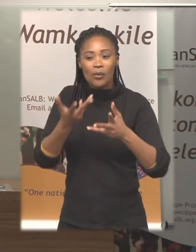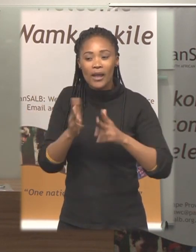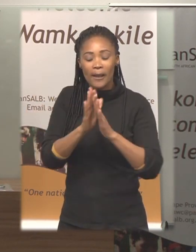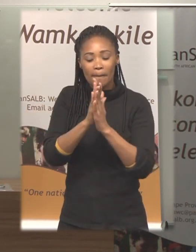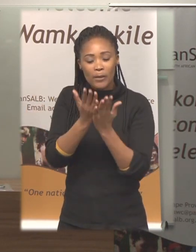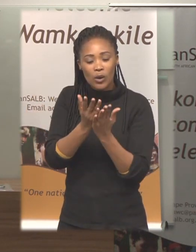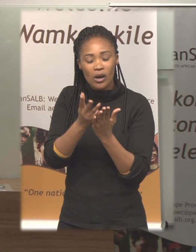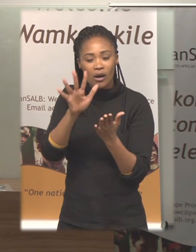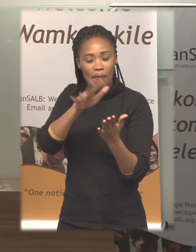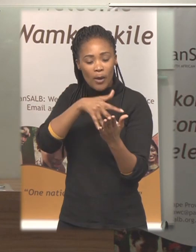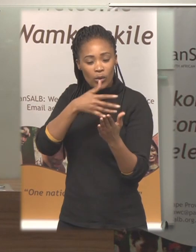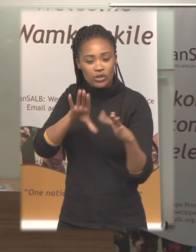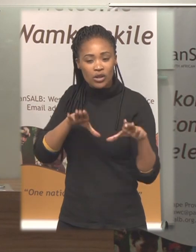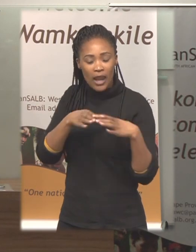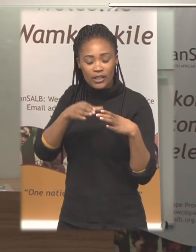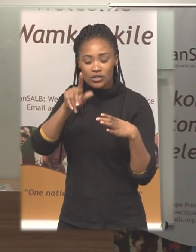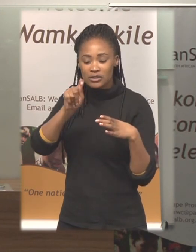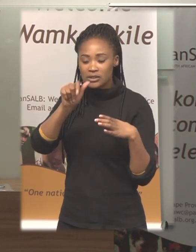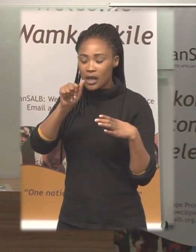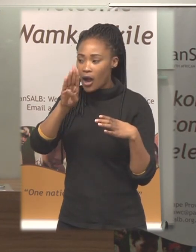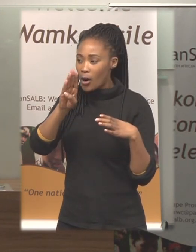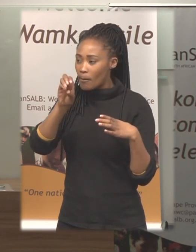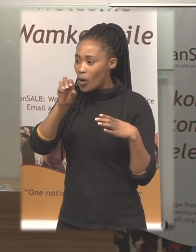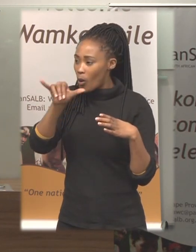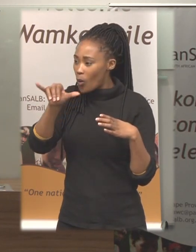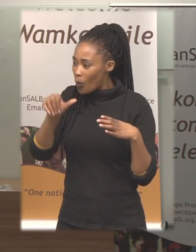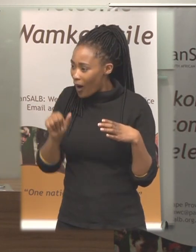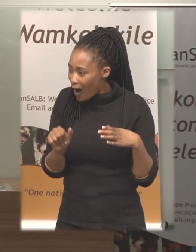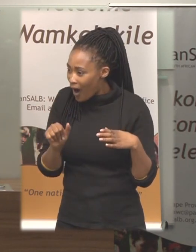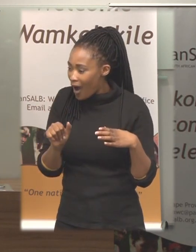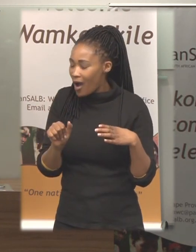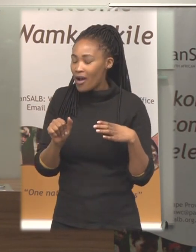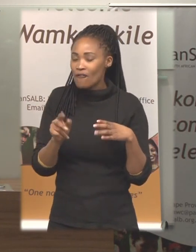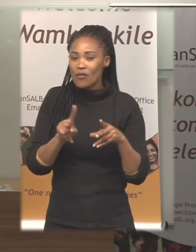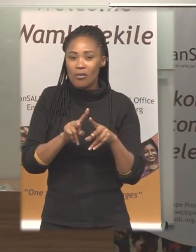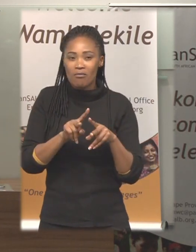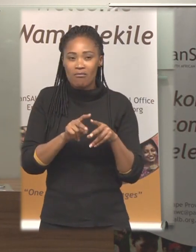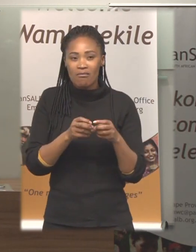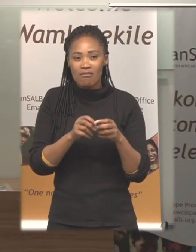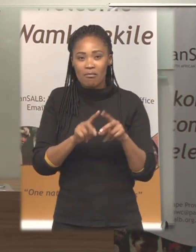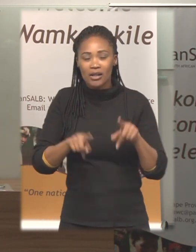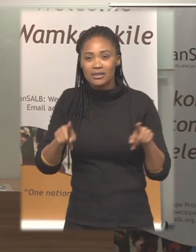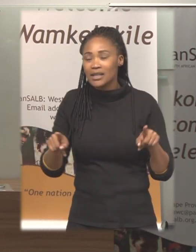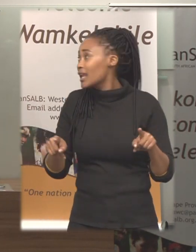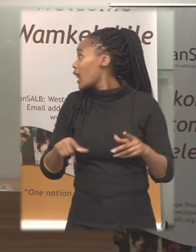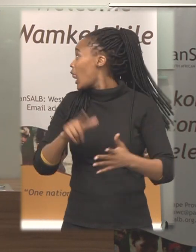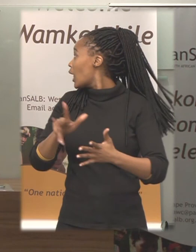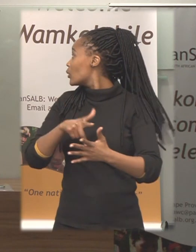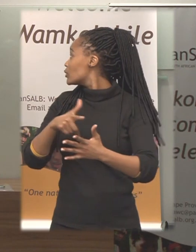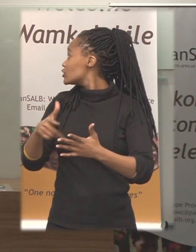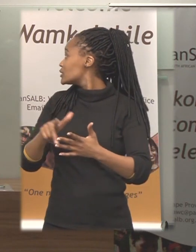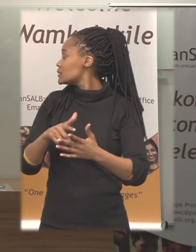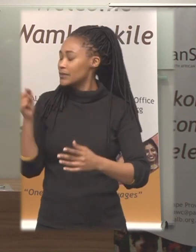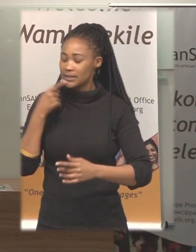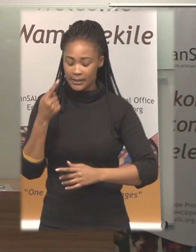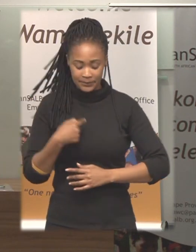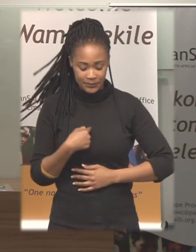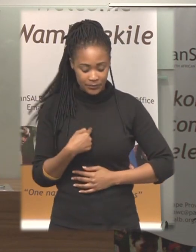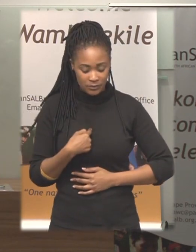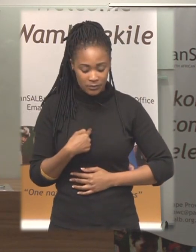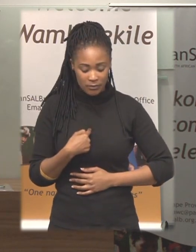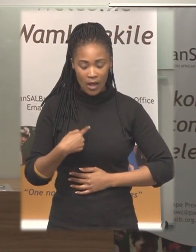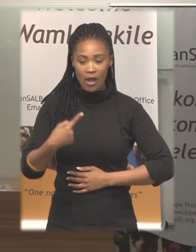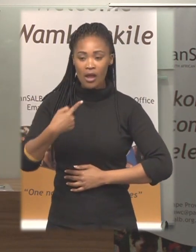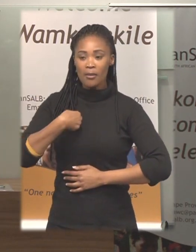came from this project on multilingual multiliteracies. So he calls it the Songa Me, and he says, "I am